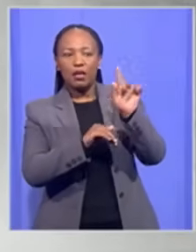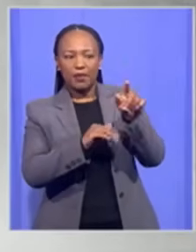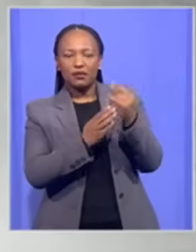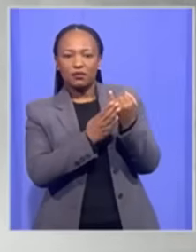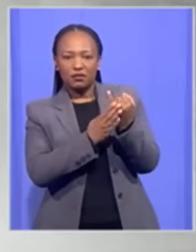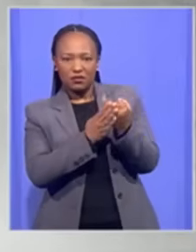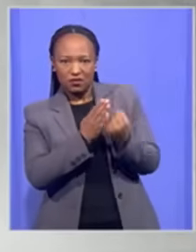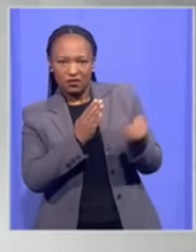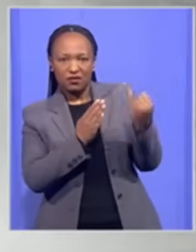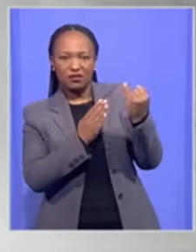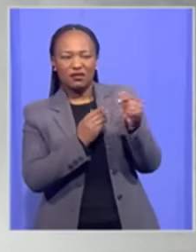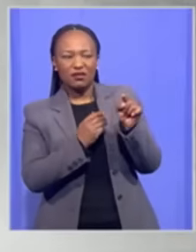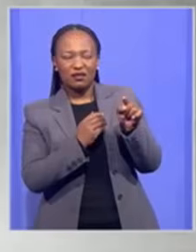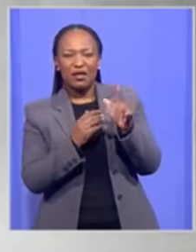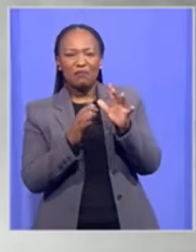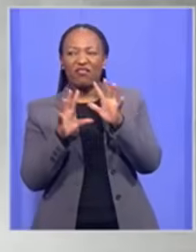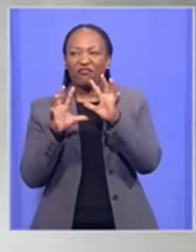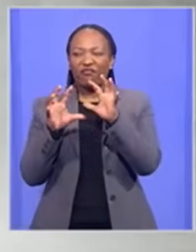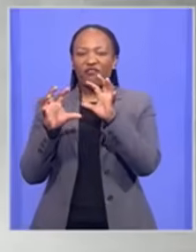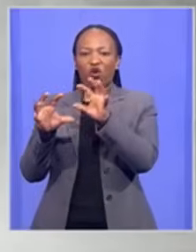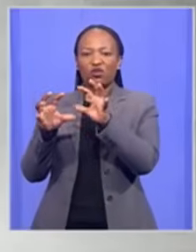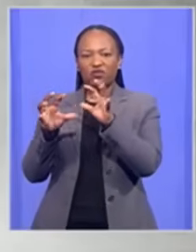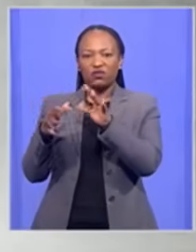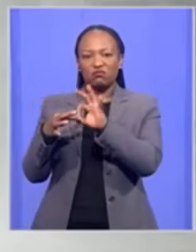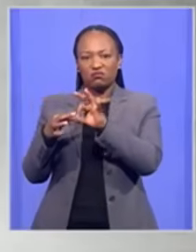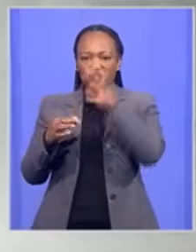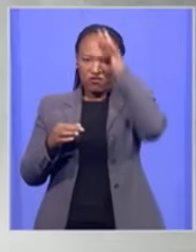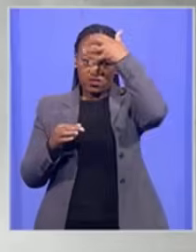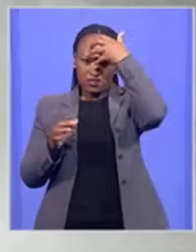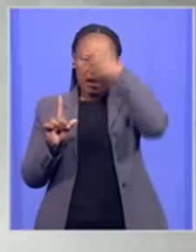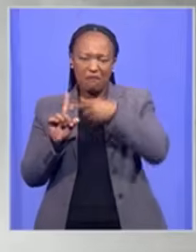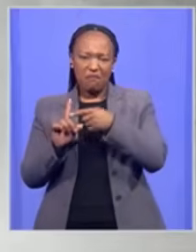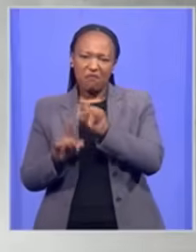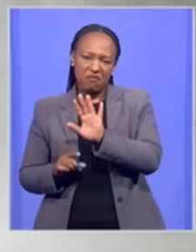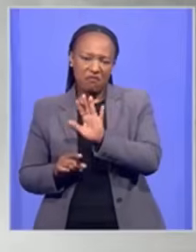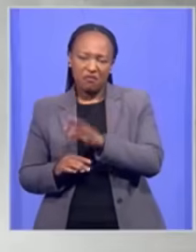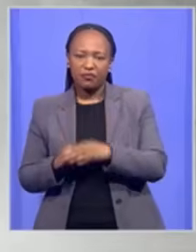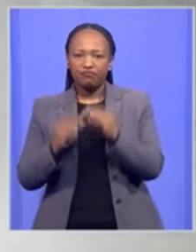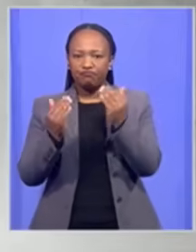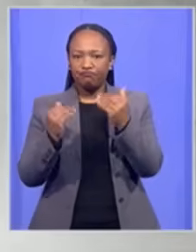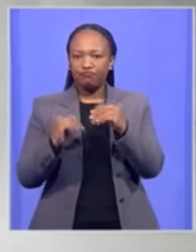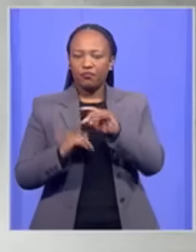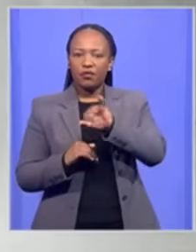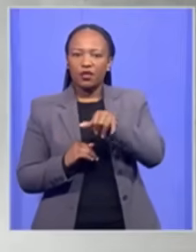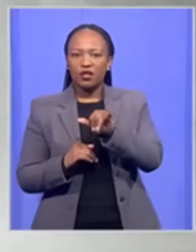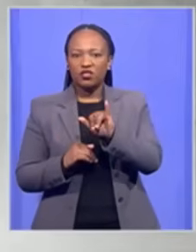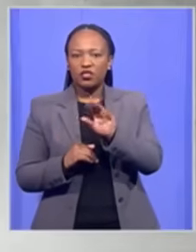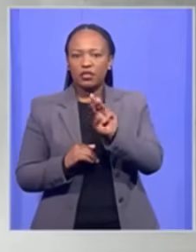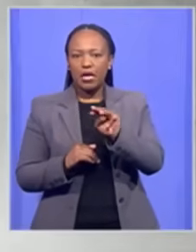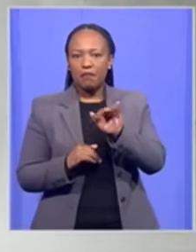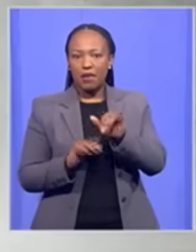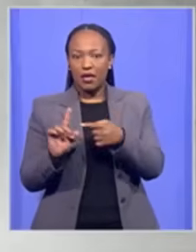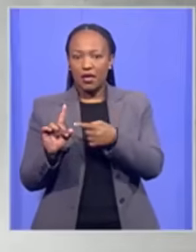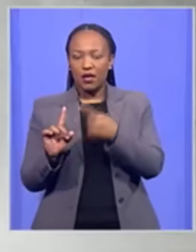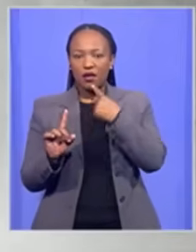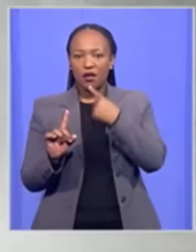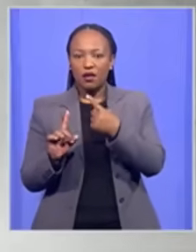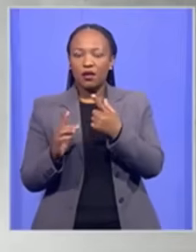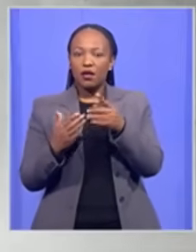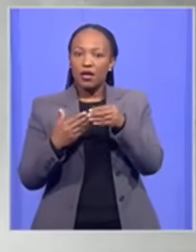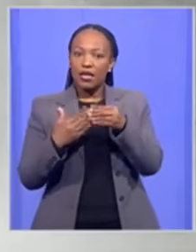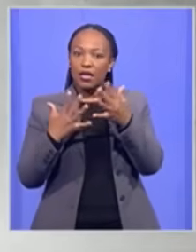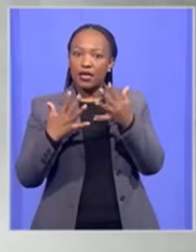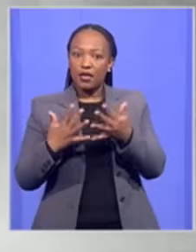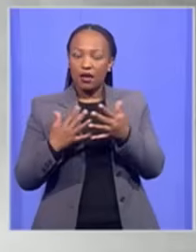tlogele go rapeletša Donald Trump. Jimmy Mabapa ena gore ke nako ya gore ketapele ya mmušo